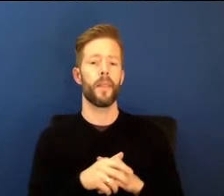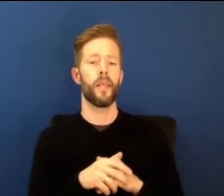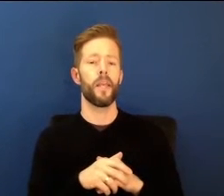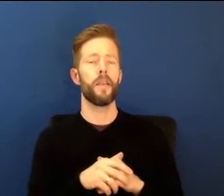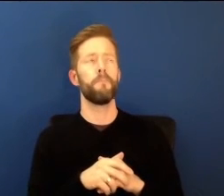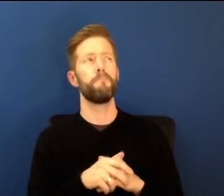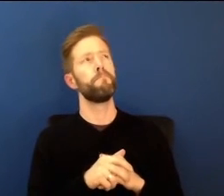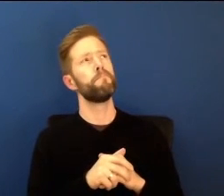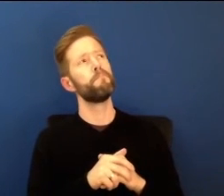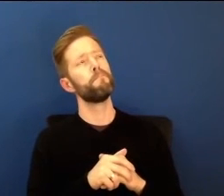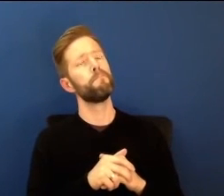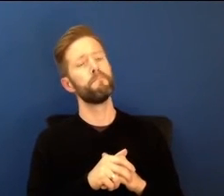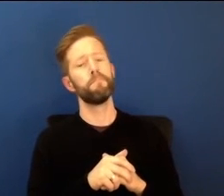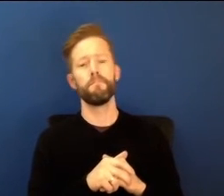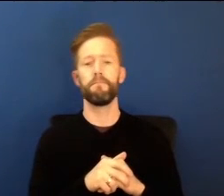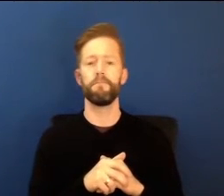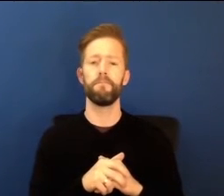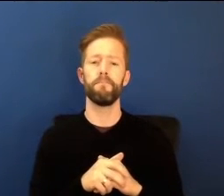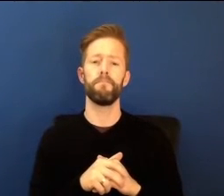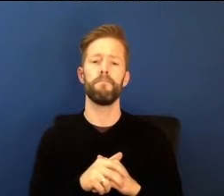So I think,